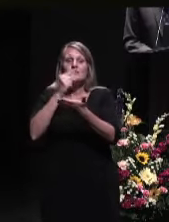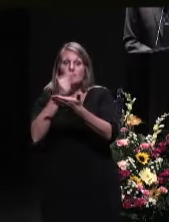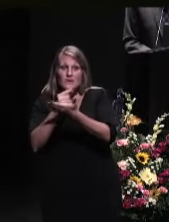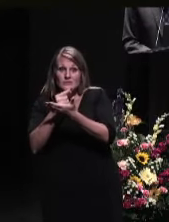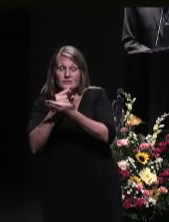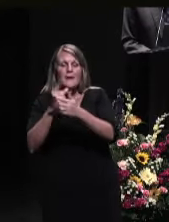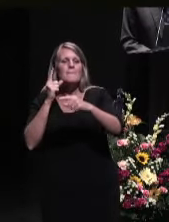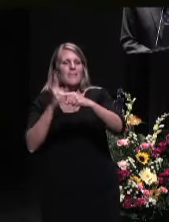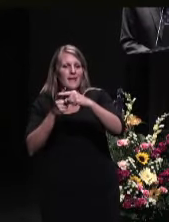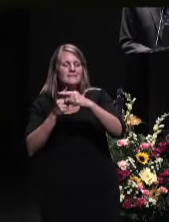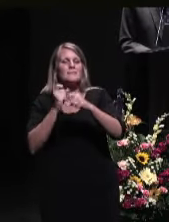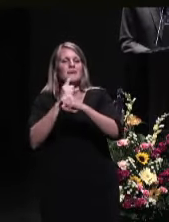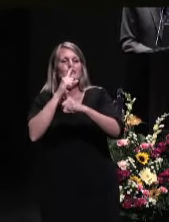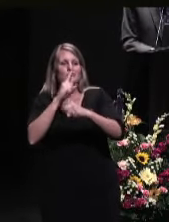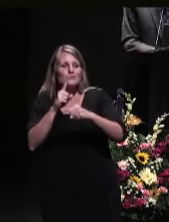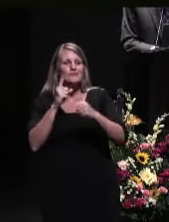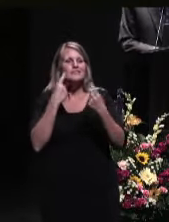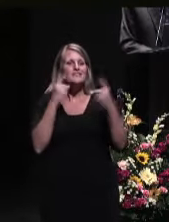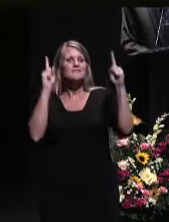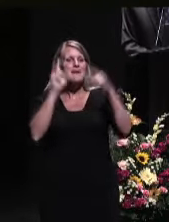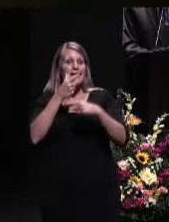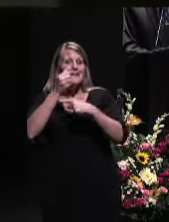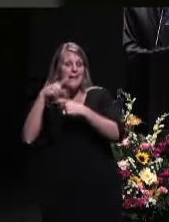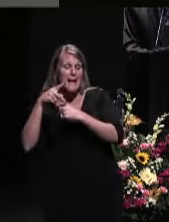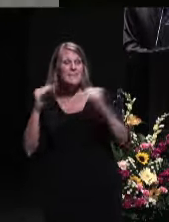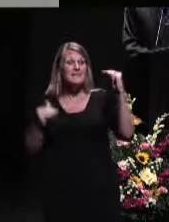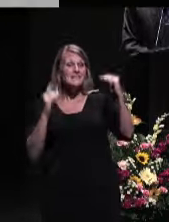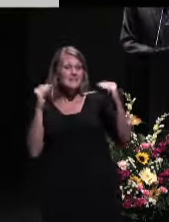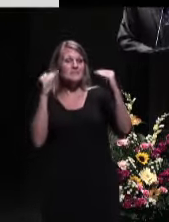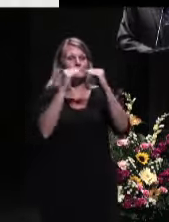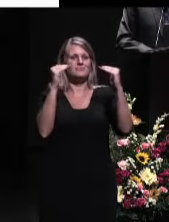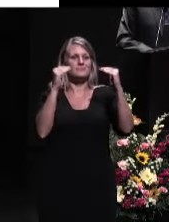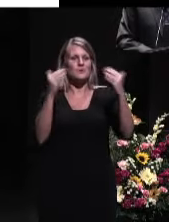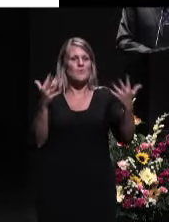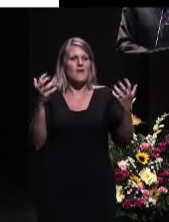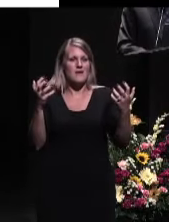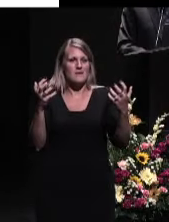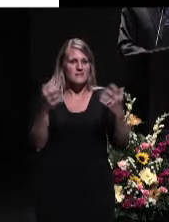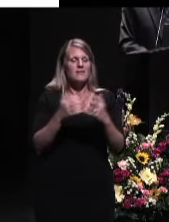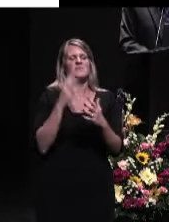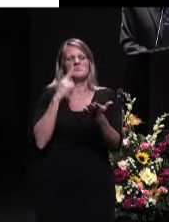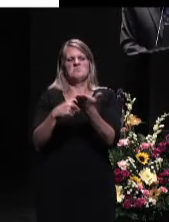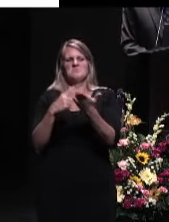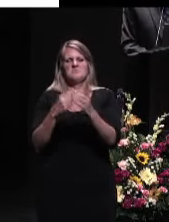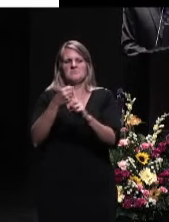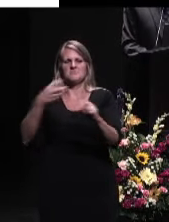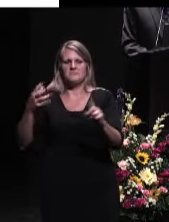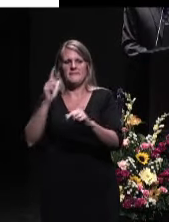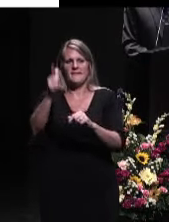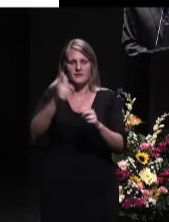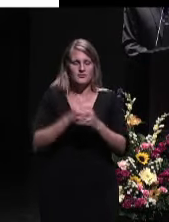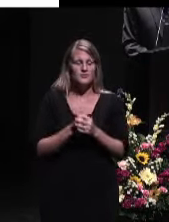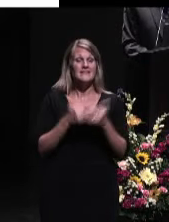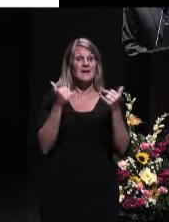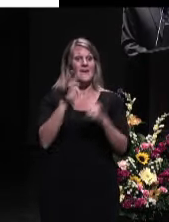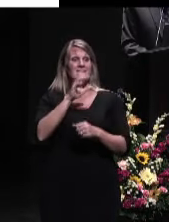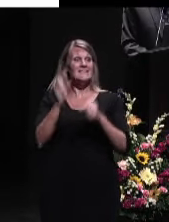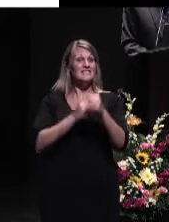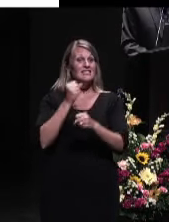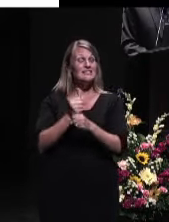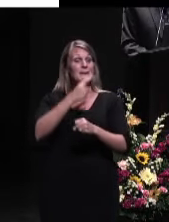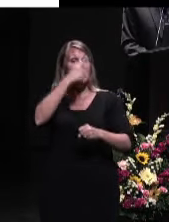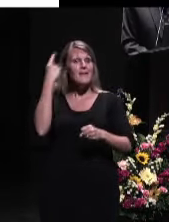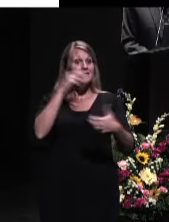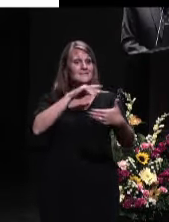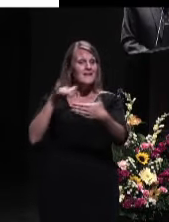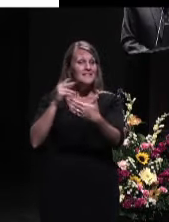the achievement gap. I'll talk more about those themes today. We are celebrating this year 50 years of Black Studies program at